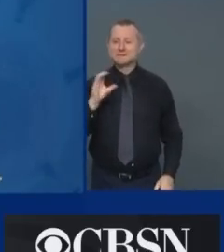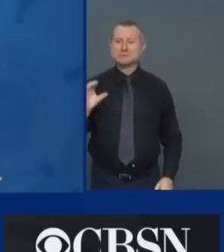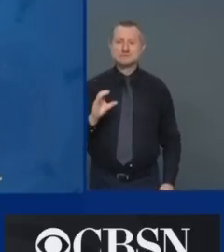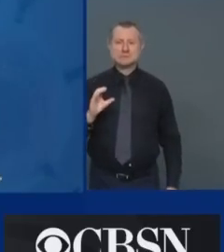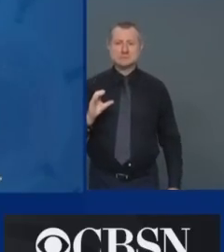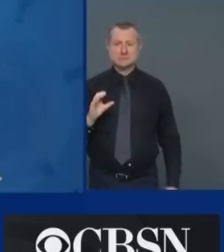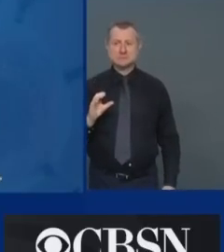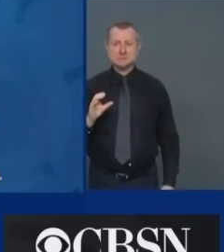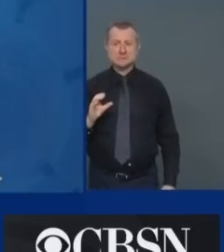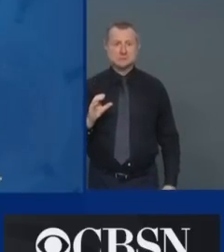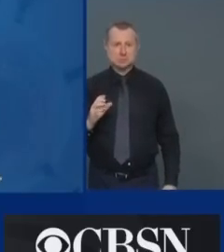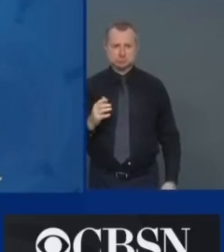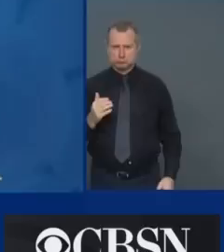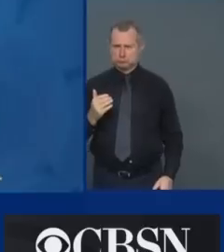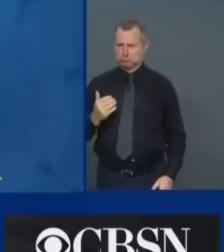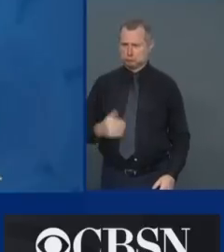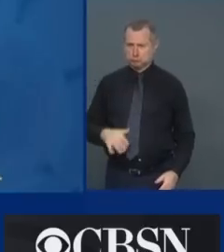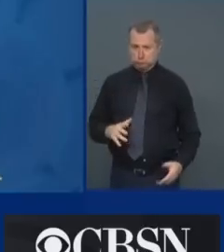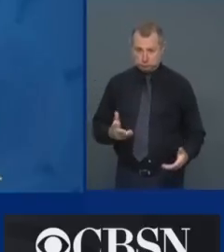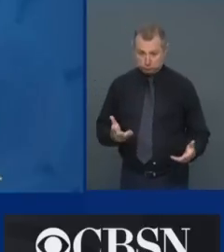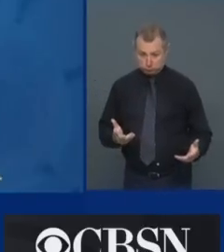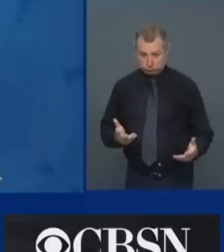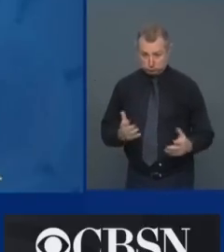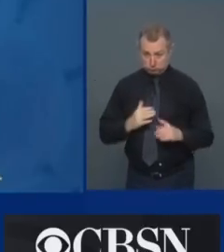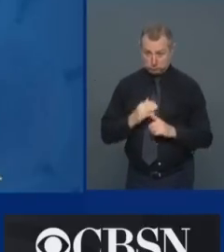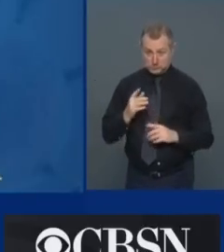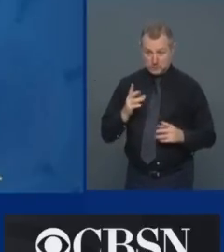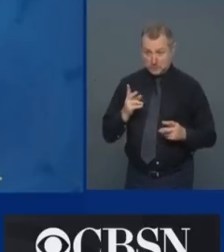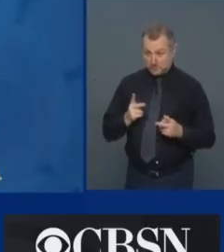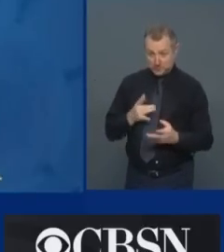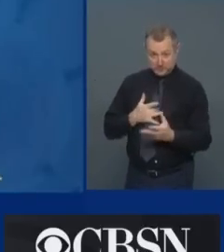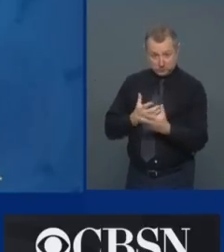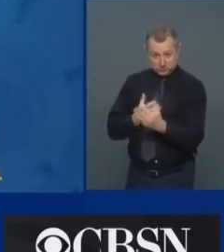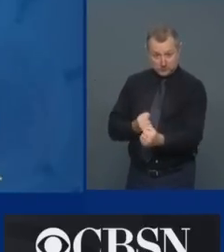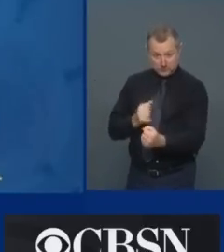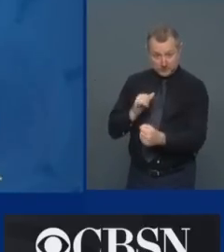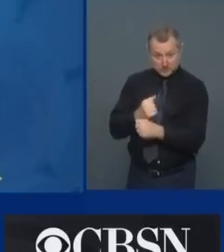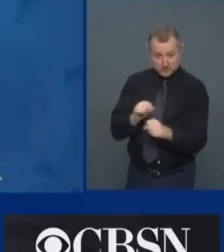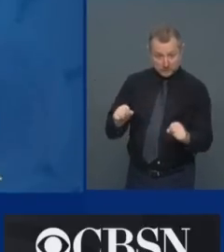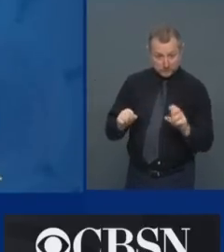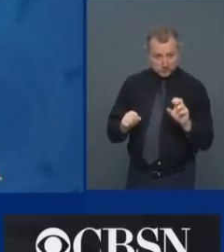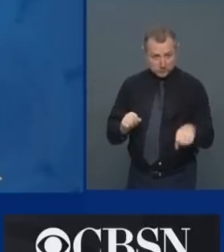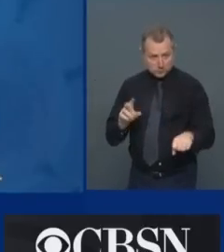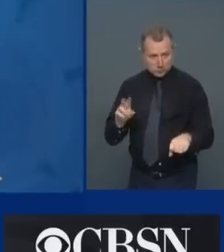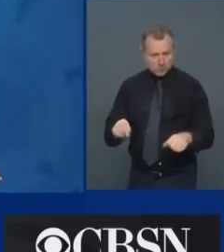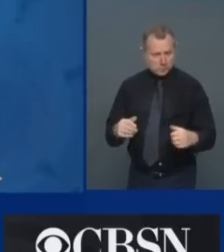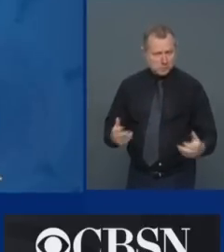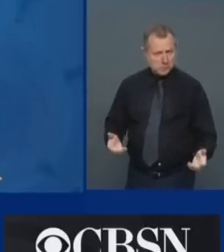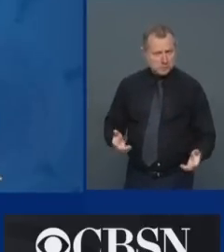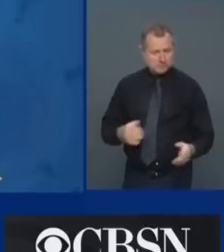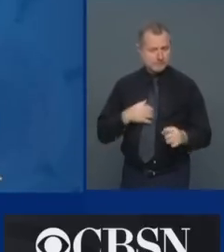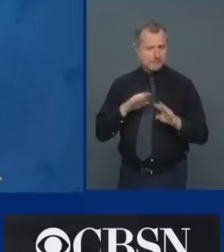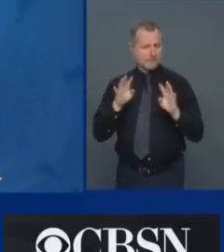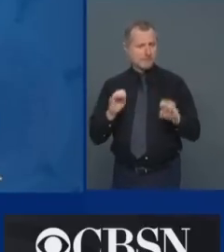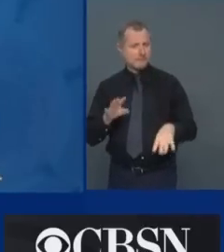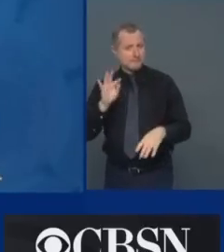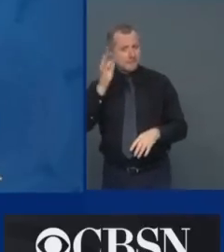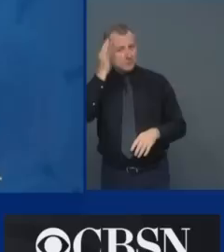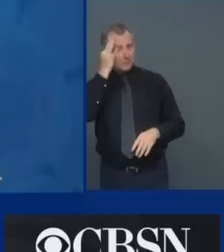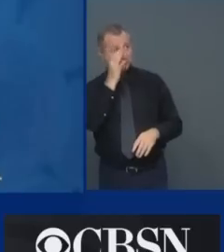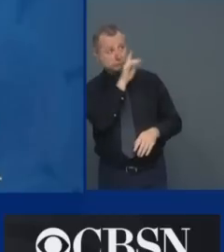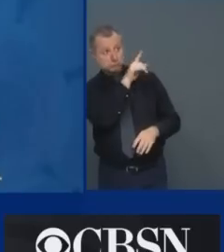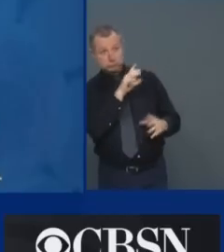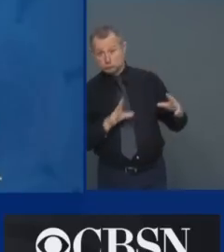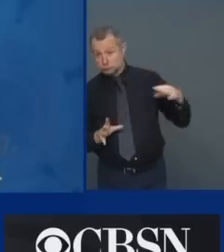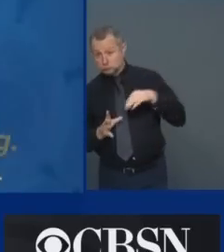of public confidence, whether or not the vaccine is safe. We're not sure what the federal government's role is going to be. I don't